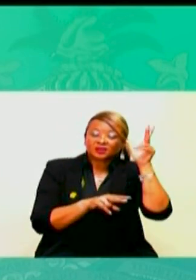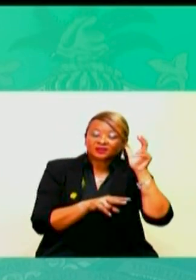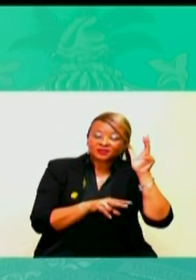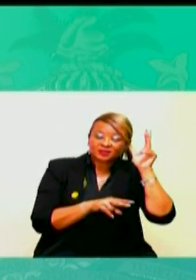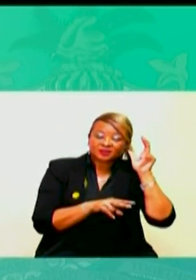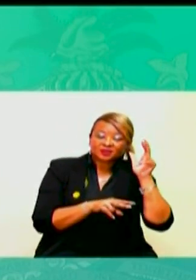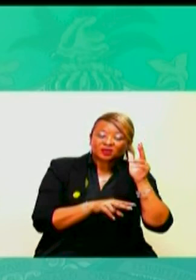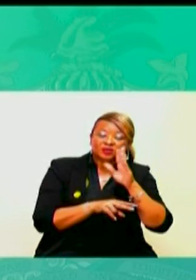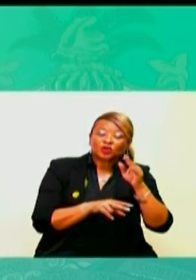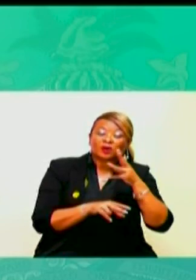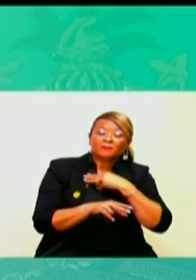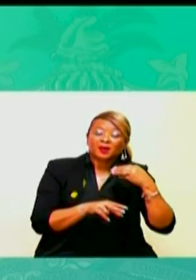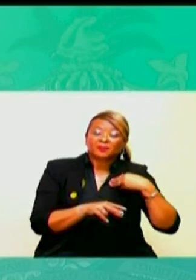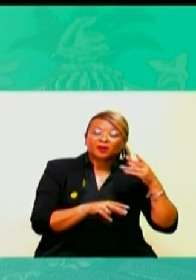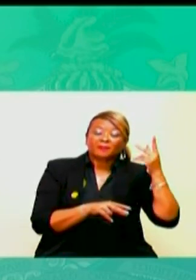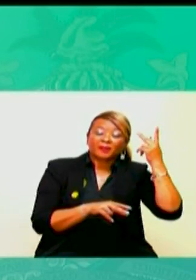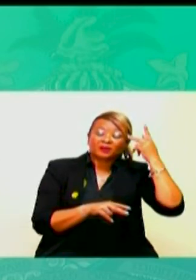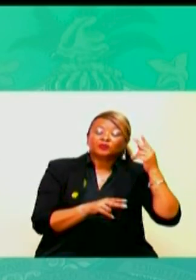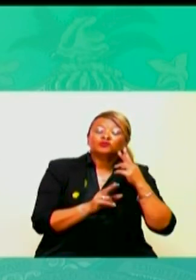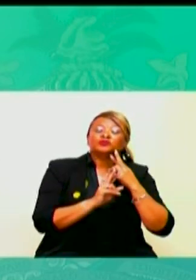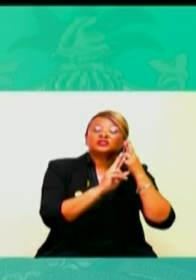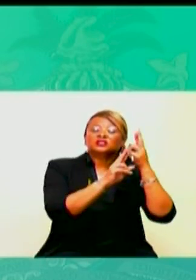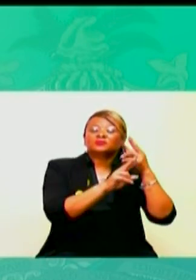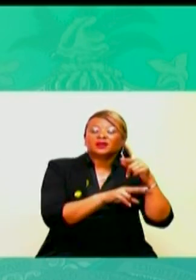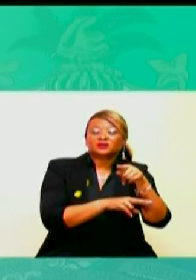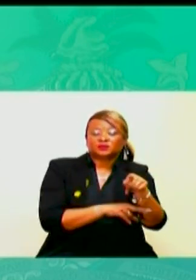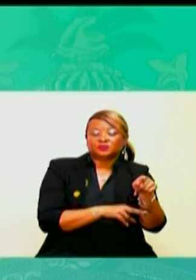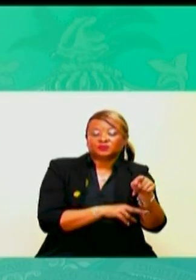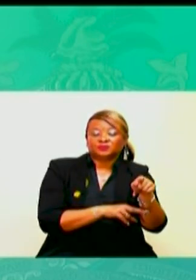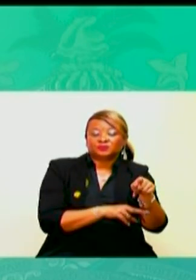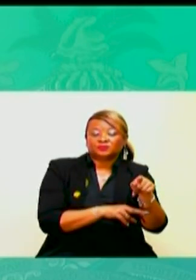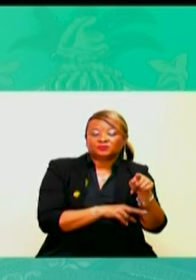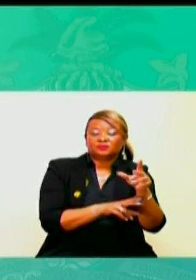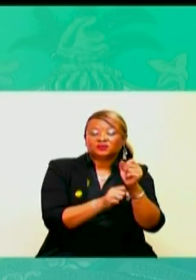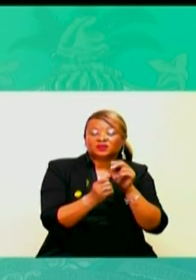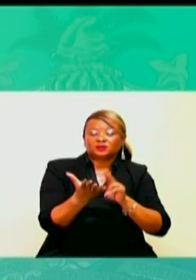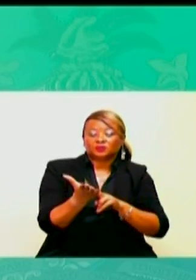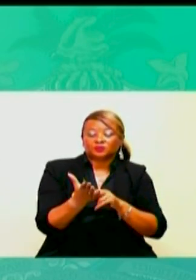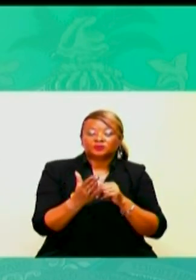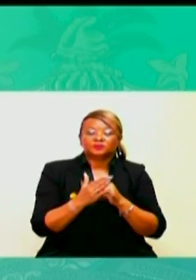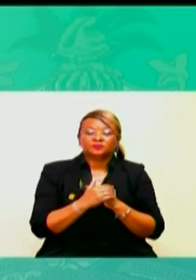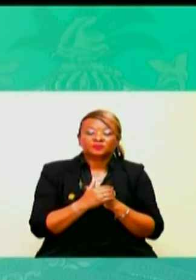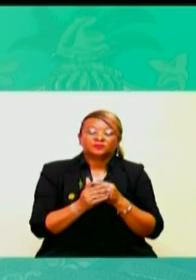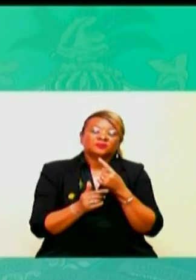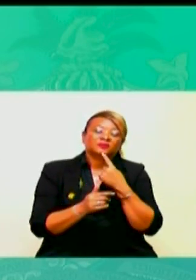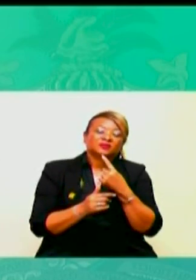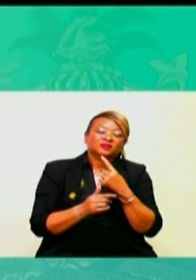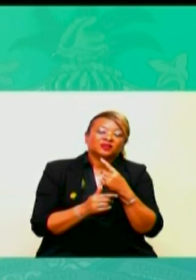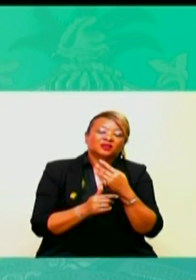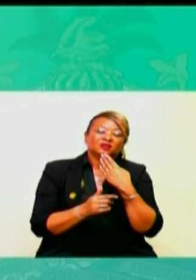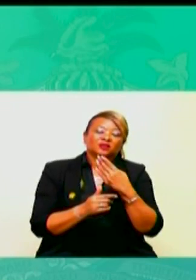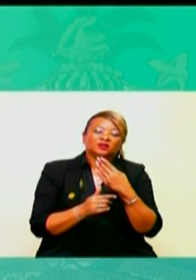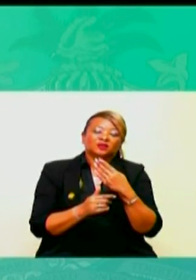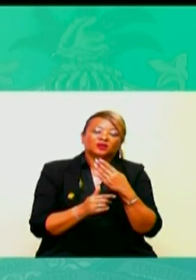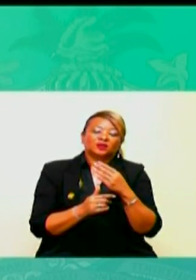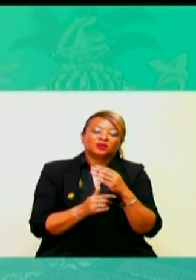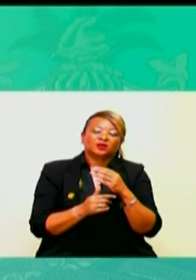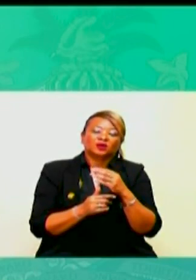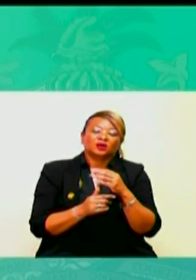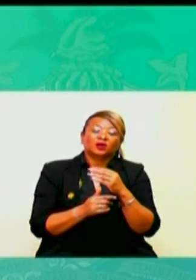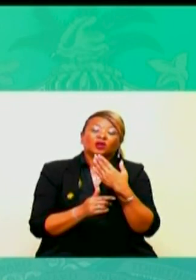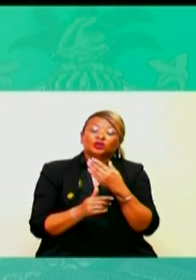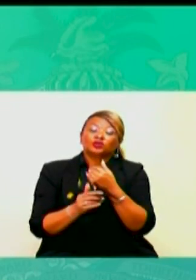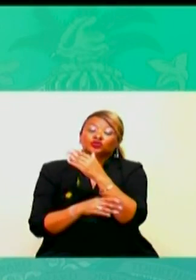you very much, and I say to you, take note. You see, because it is said, a good tree cannot bear bad